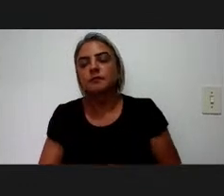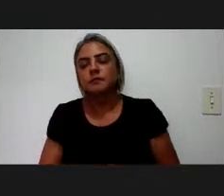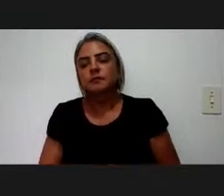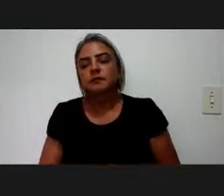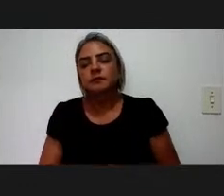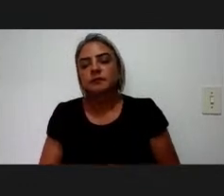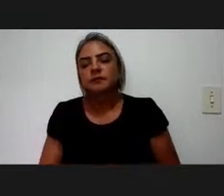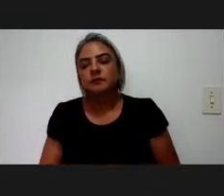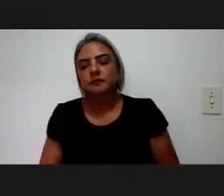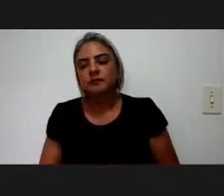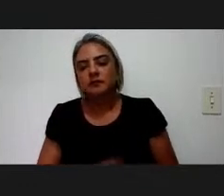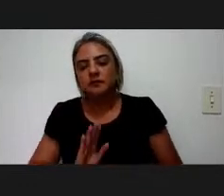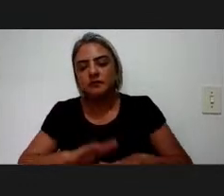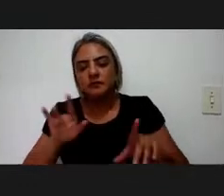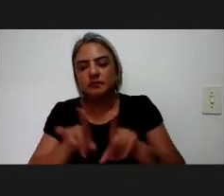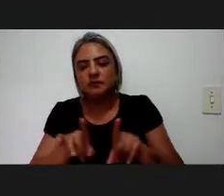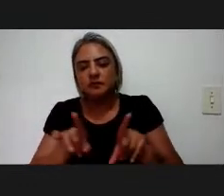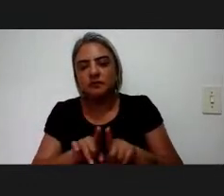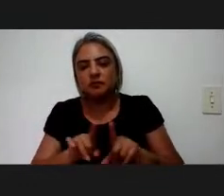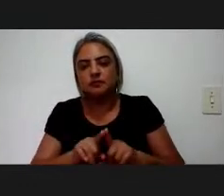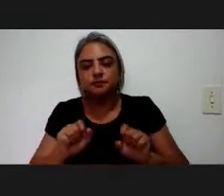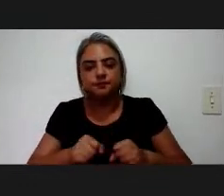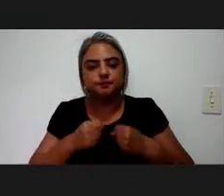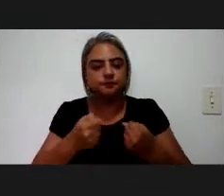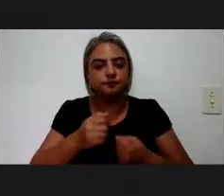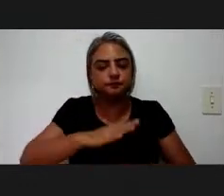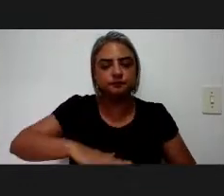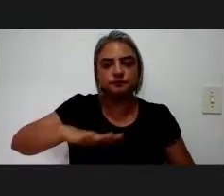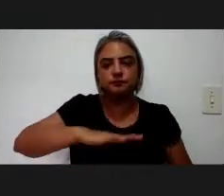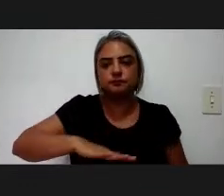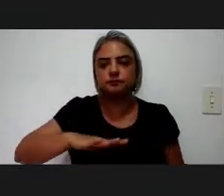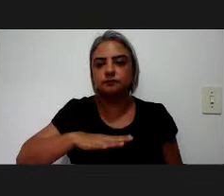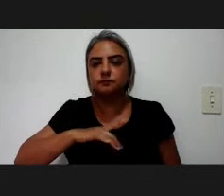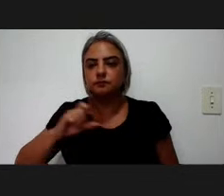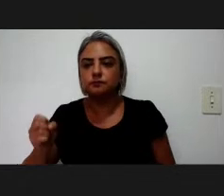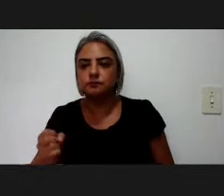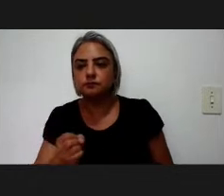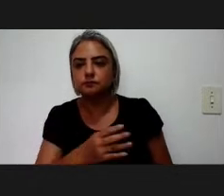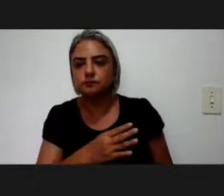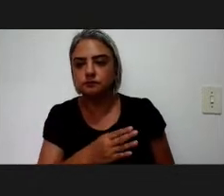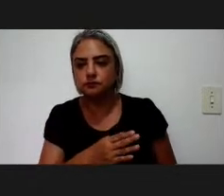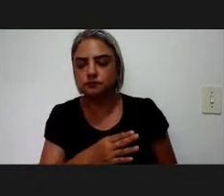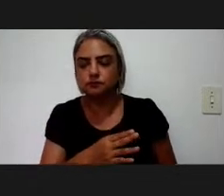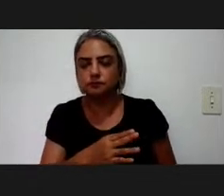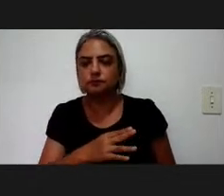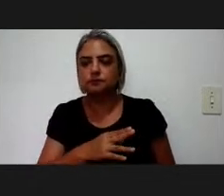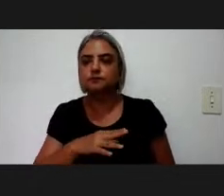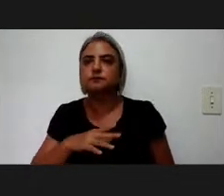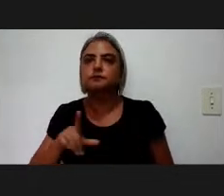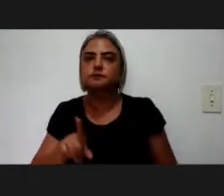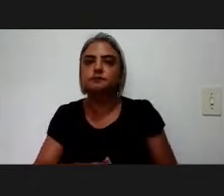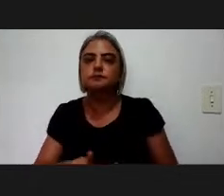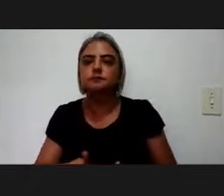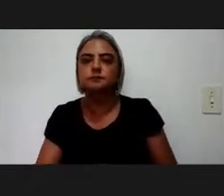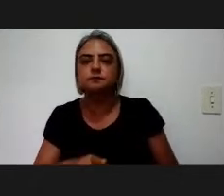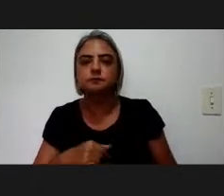nutrition surveillance, and also brings a space that's